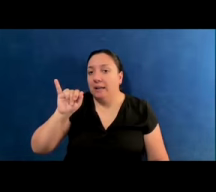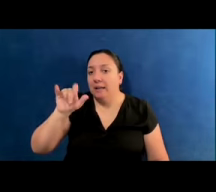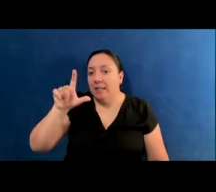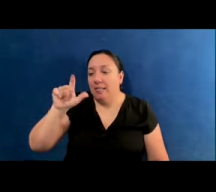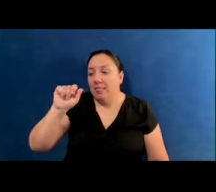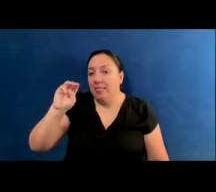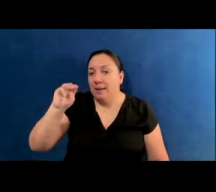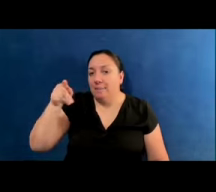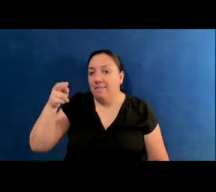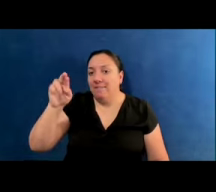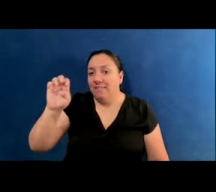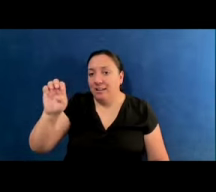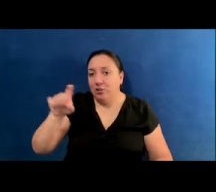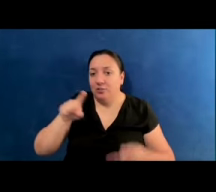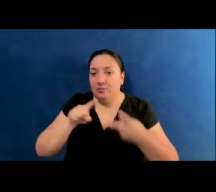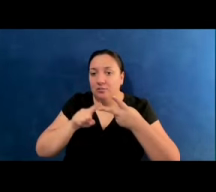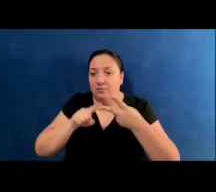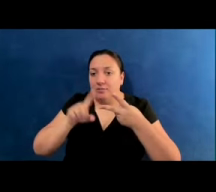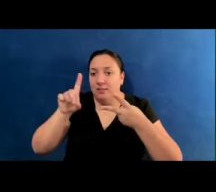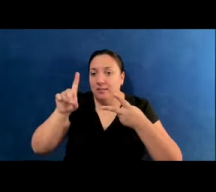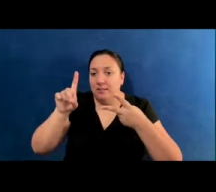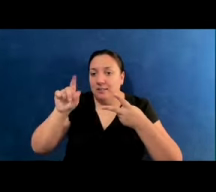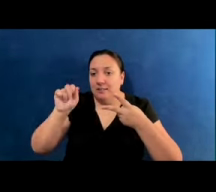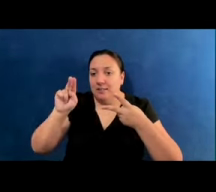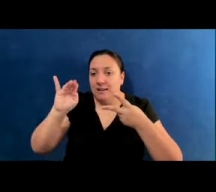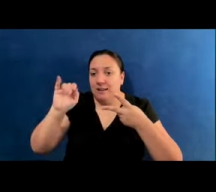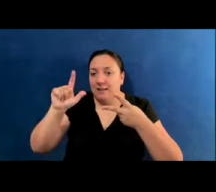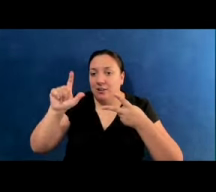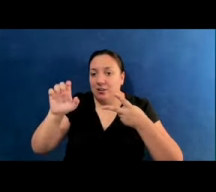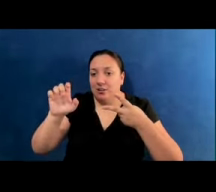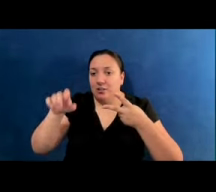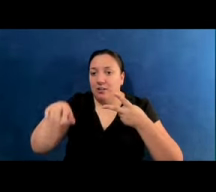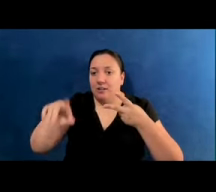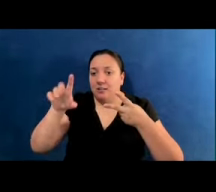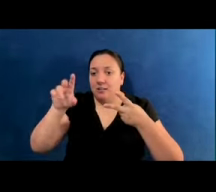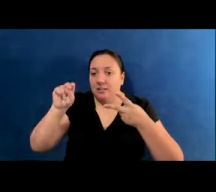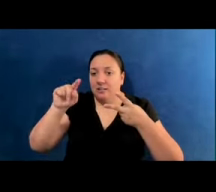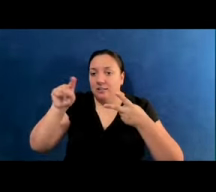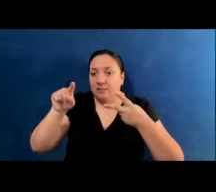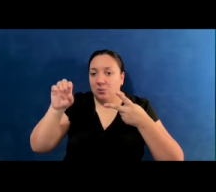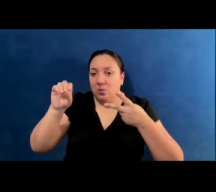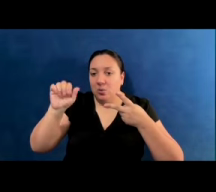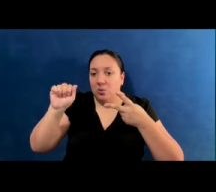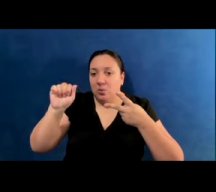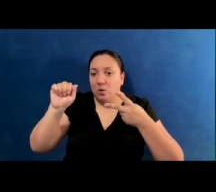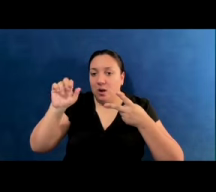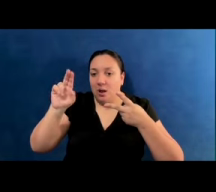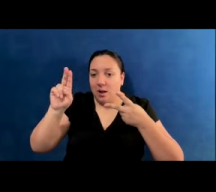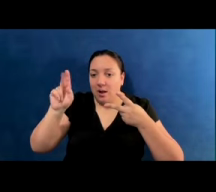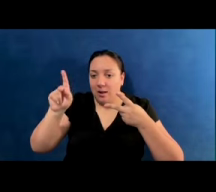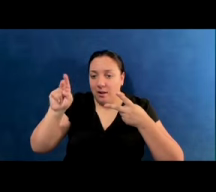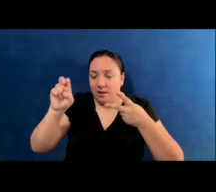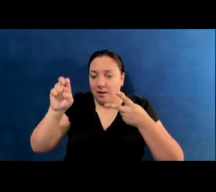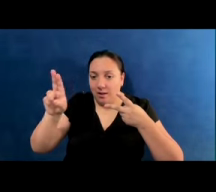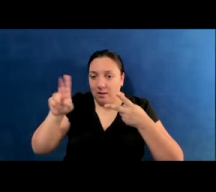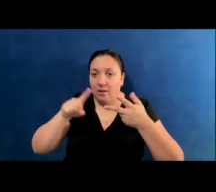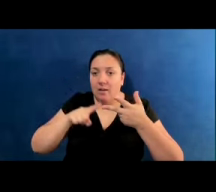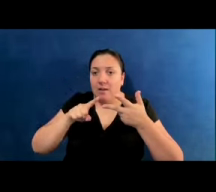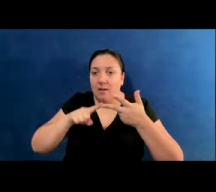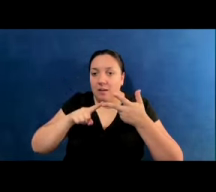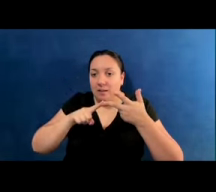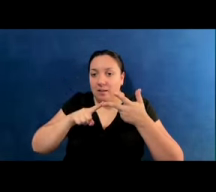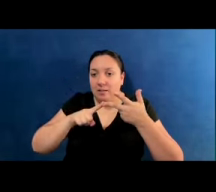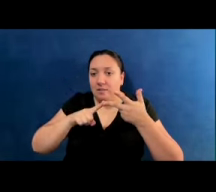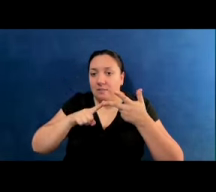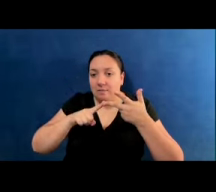Ascensus. We have Daniel Zwanka from Vestwell State Savings. And we have Lori Schaller and